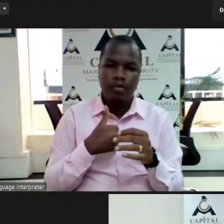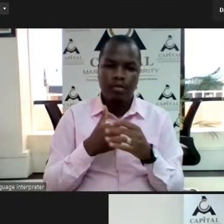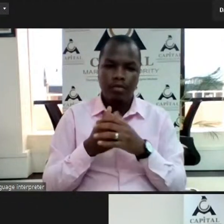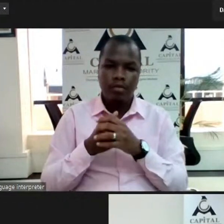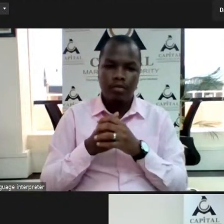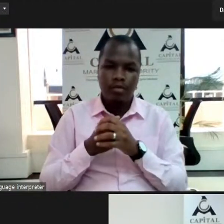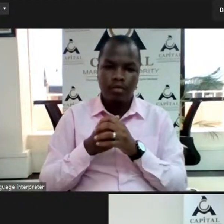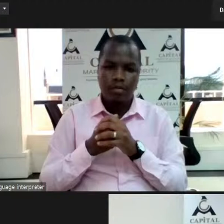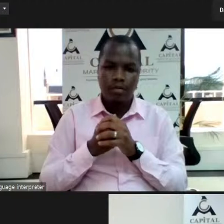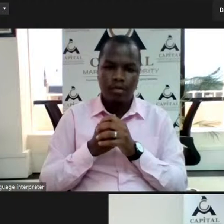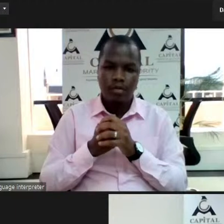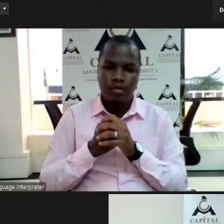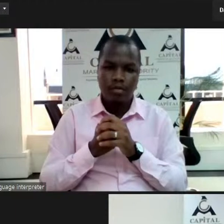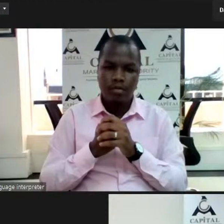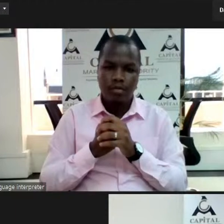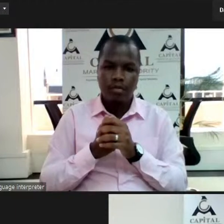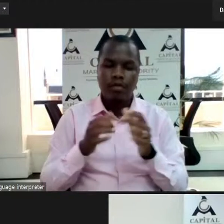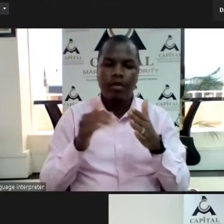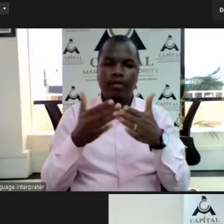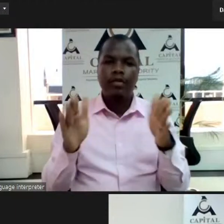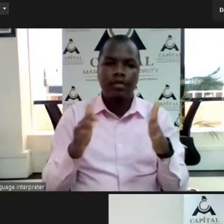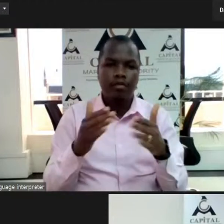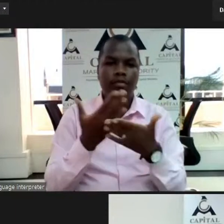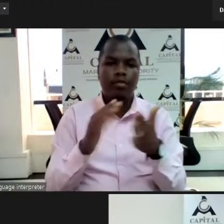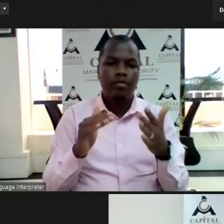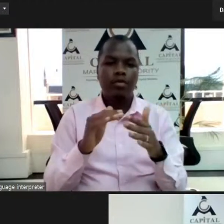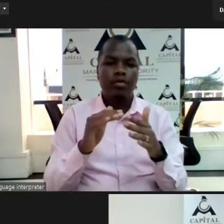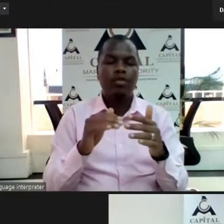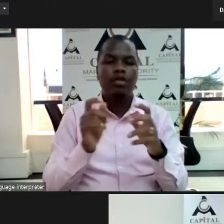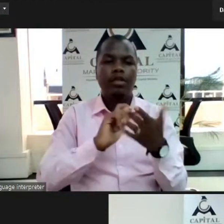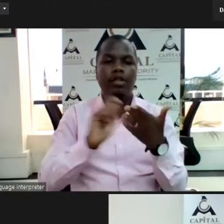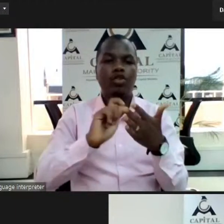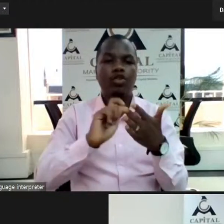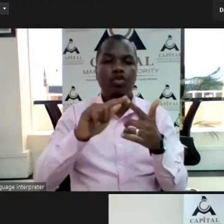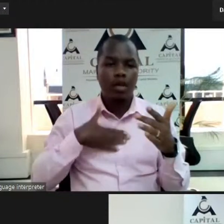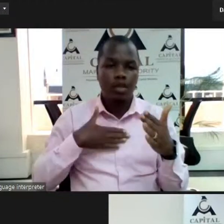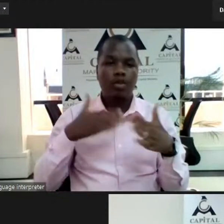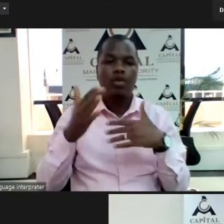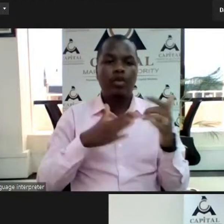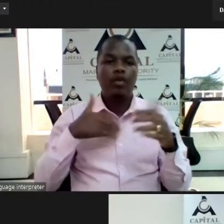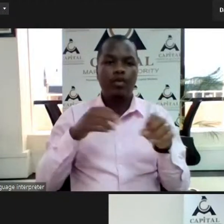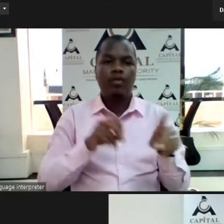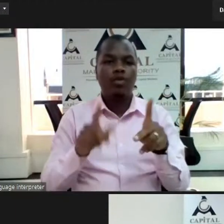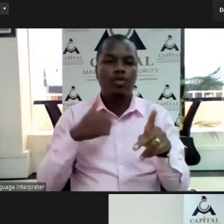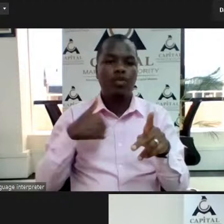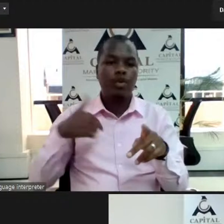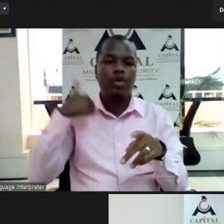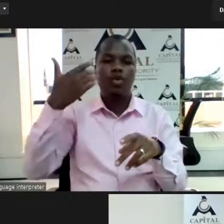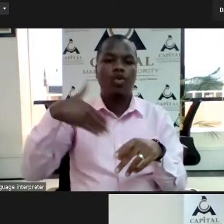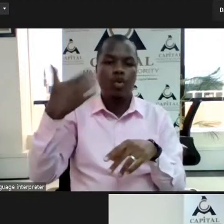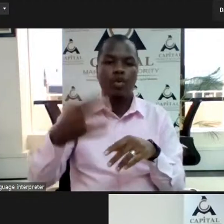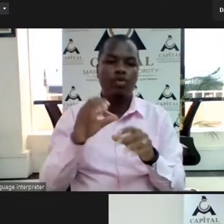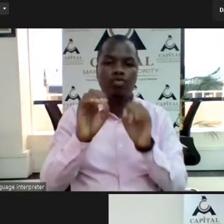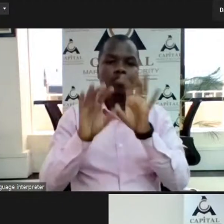sorry, if there is an opening at CMA, can reach us out again. Write to us whenever we have opportunities. We always post them for